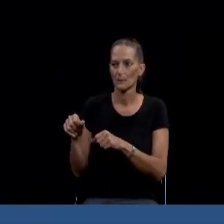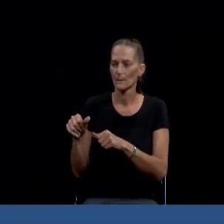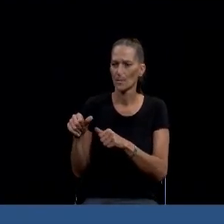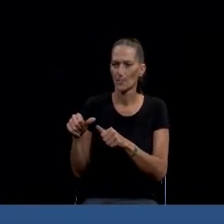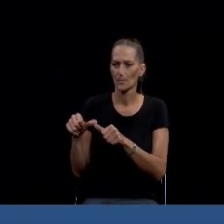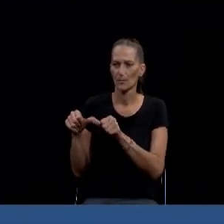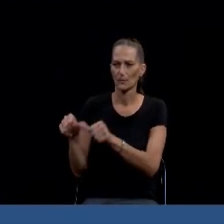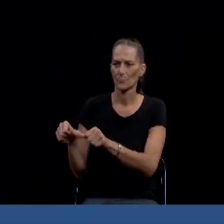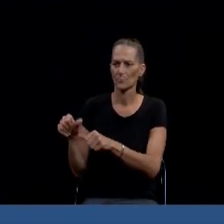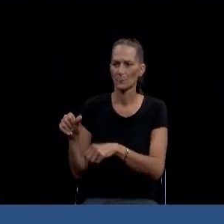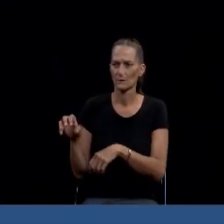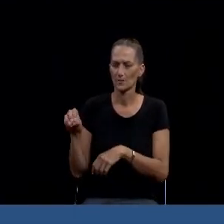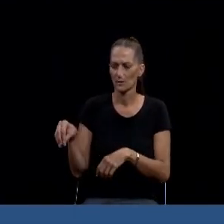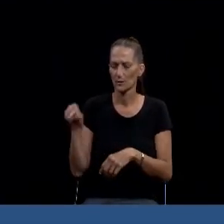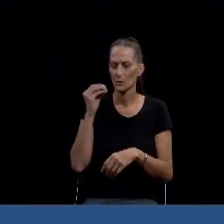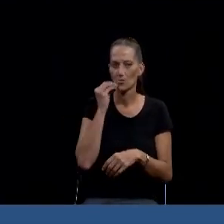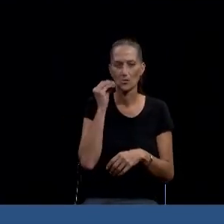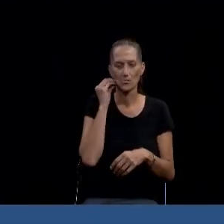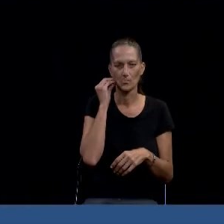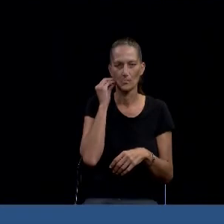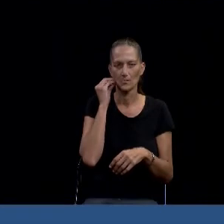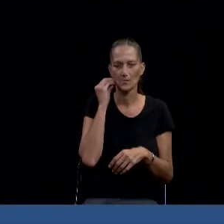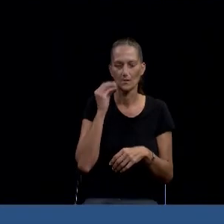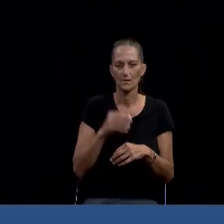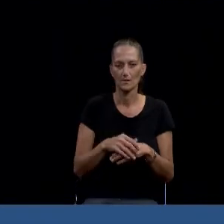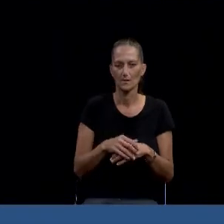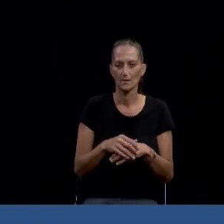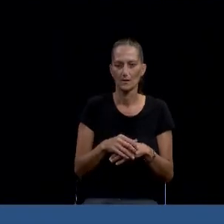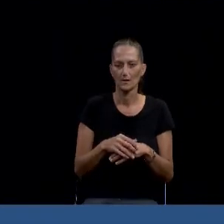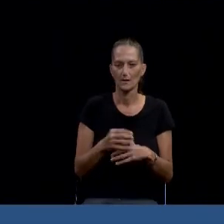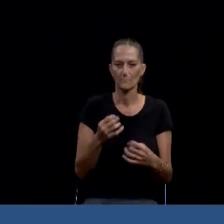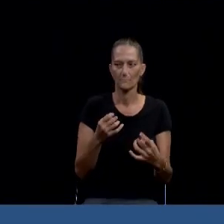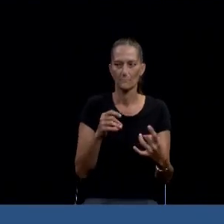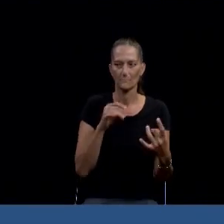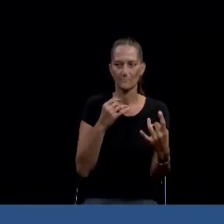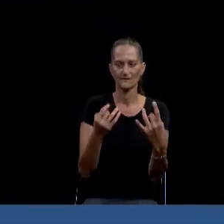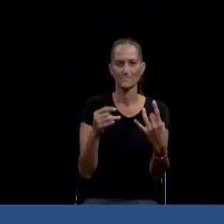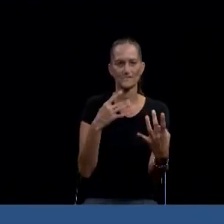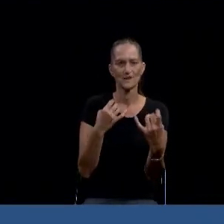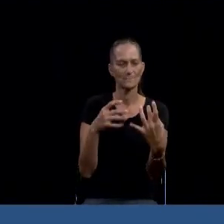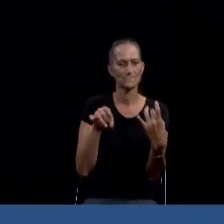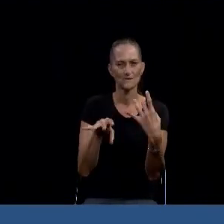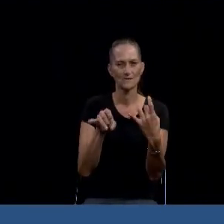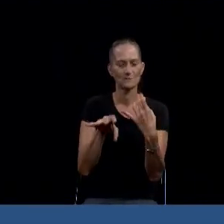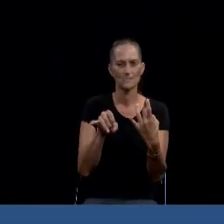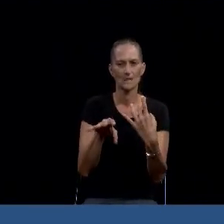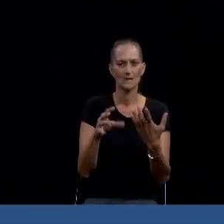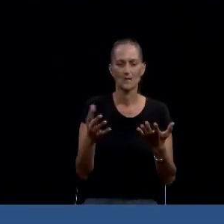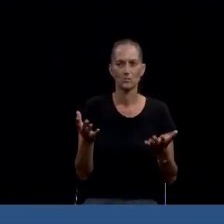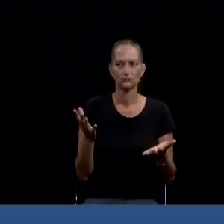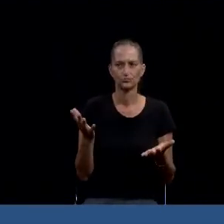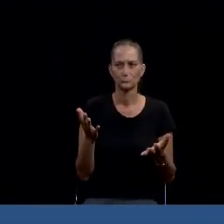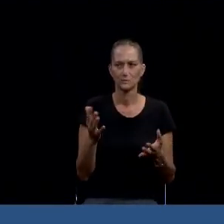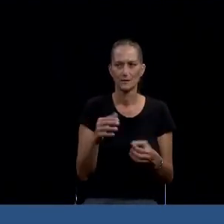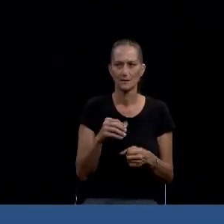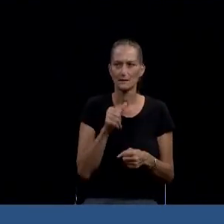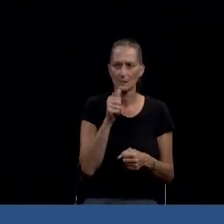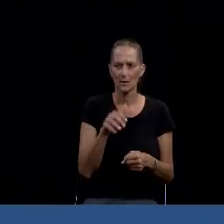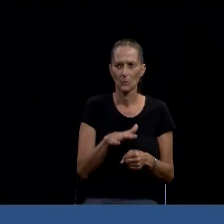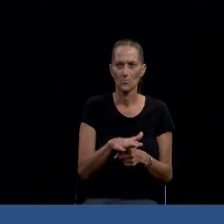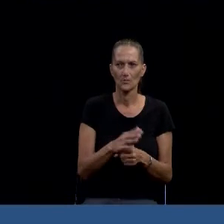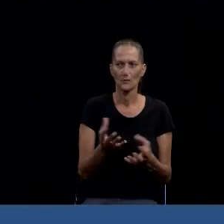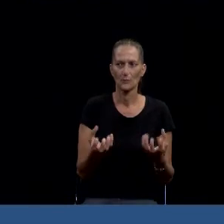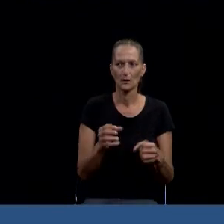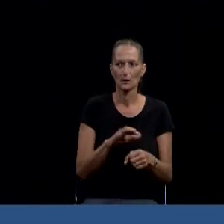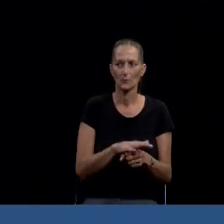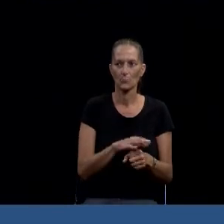if someone doesn't want to move from their current location? So for example, they want their place remodeled, they just want to move temporarily